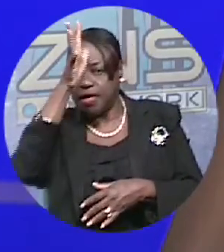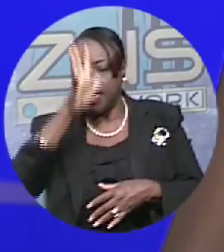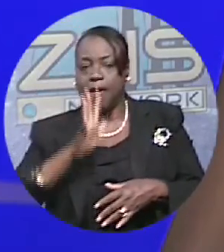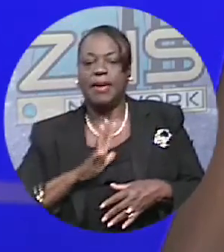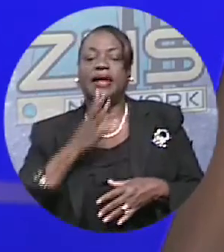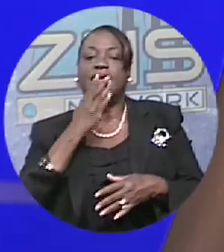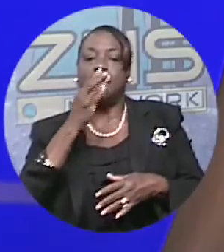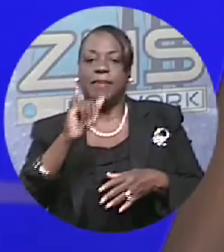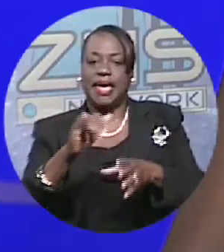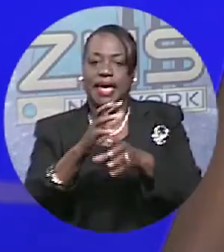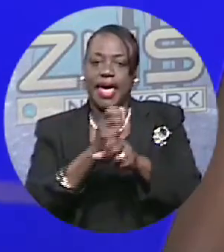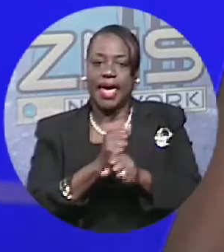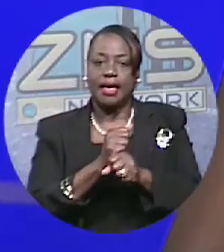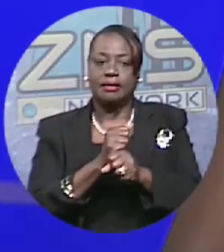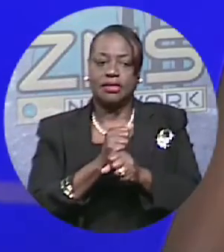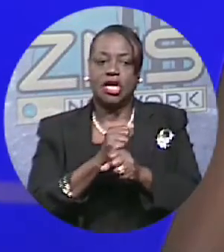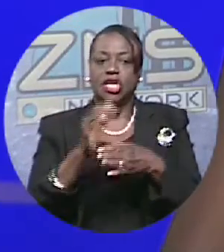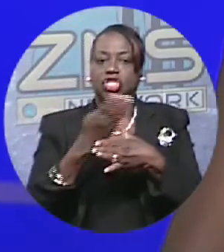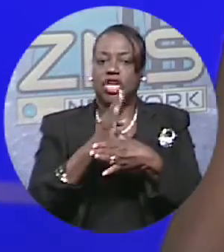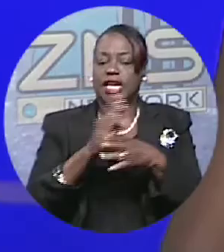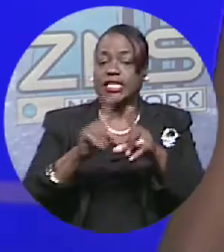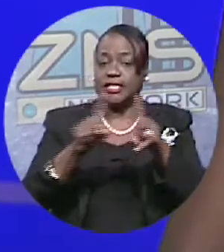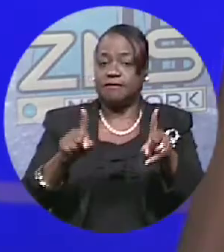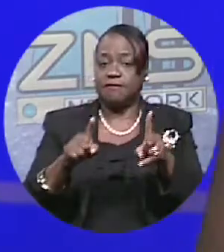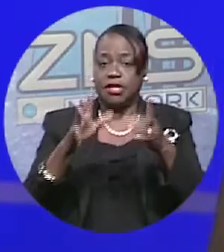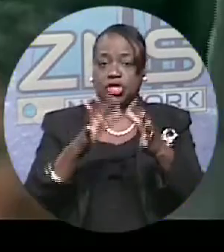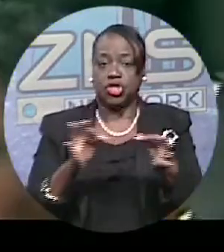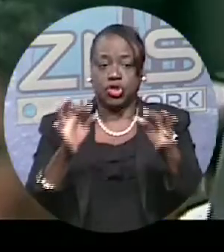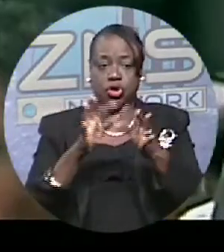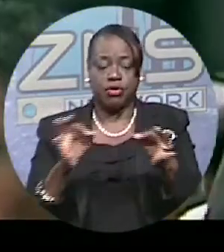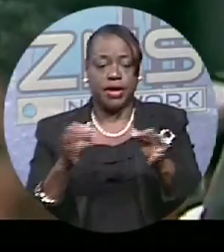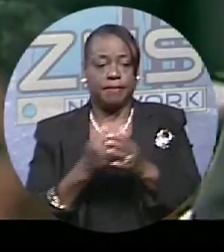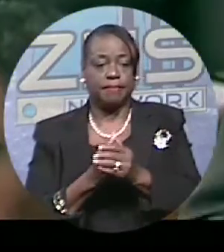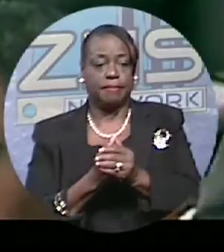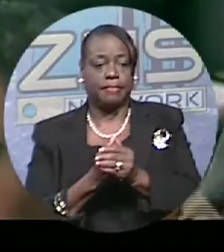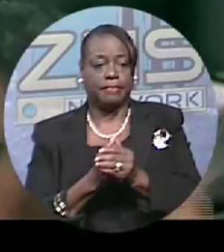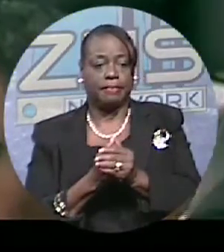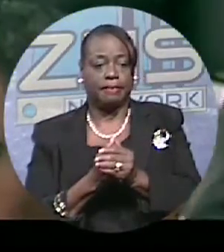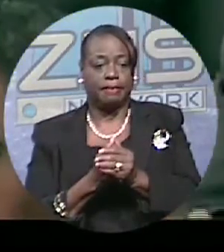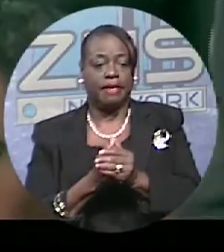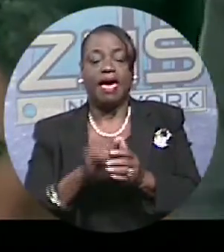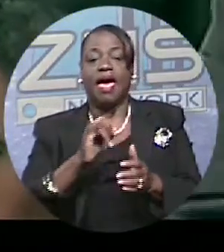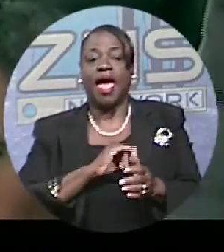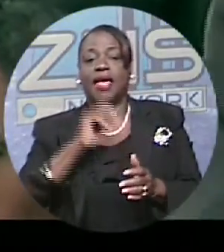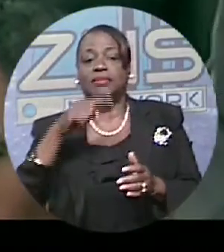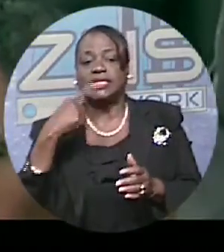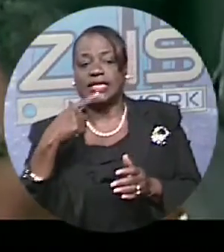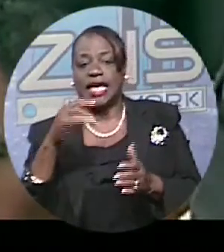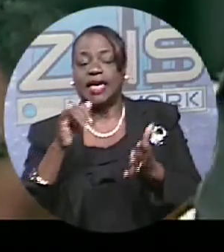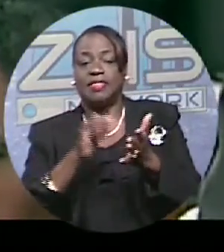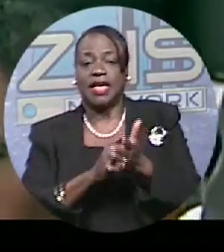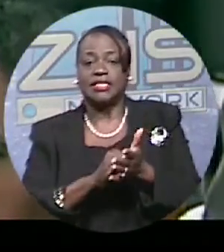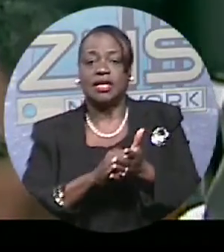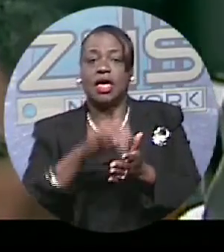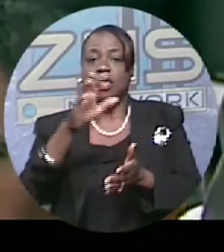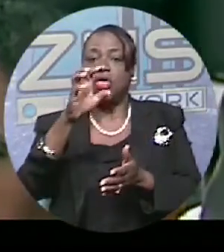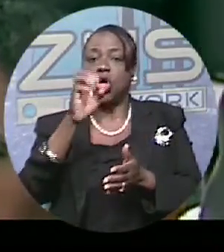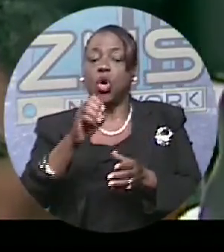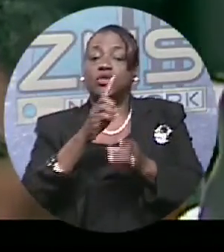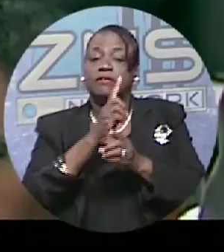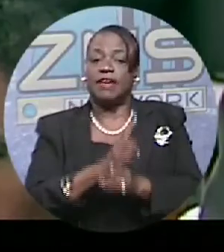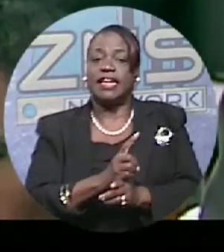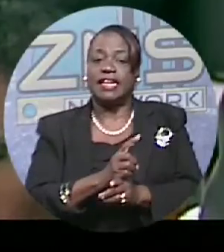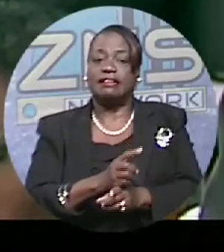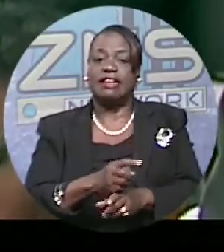Haiti, along with Adderley, shared a different story. I'm saying the co-defendant disagrees with that version of the facts.